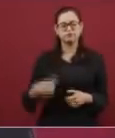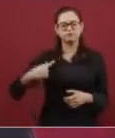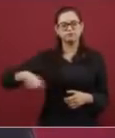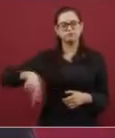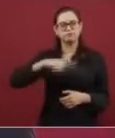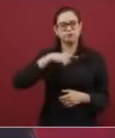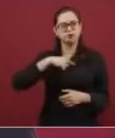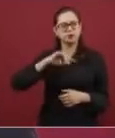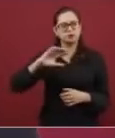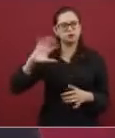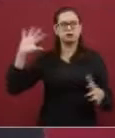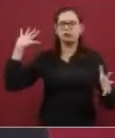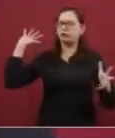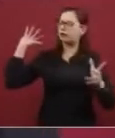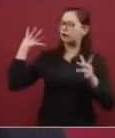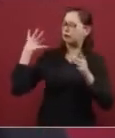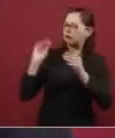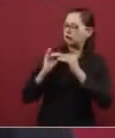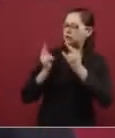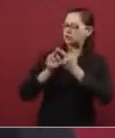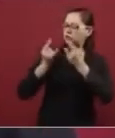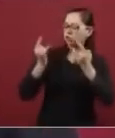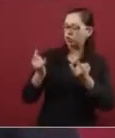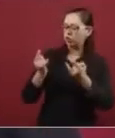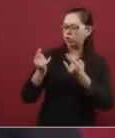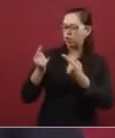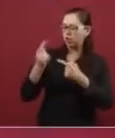in our historical memory